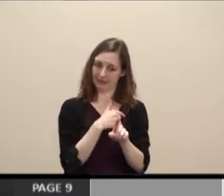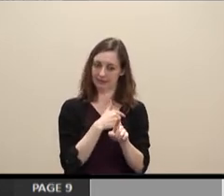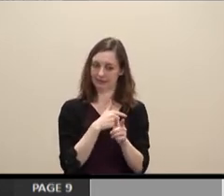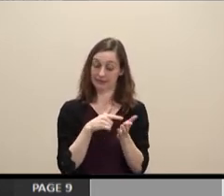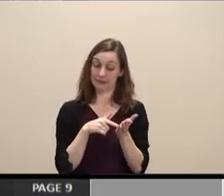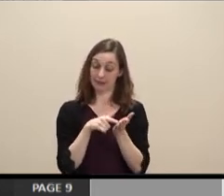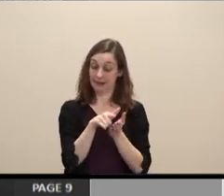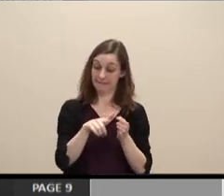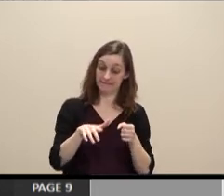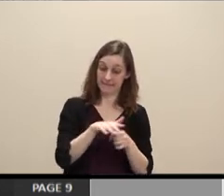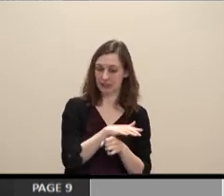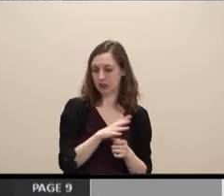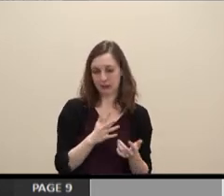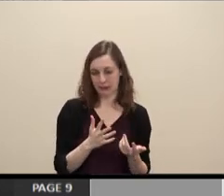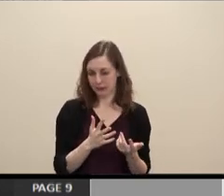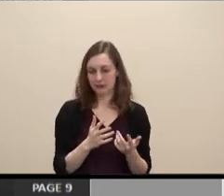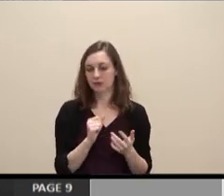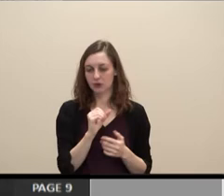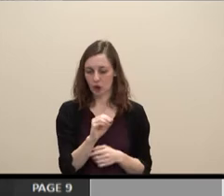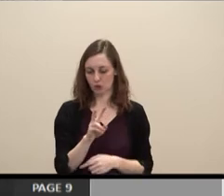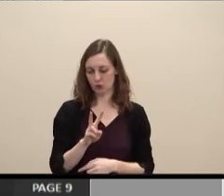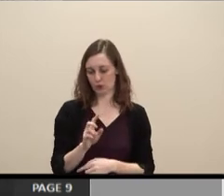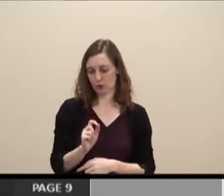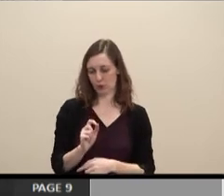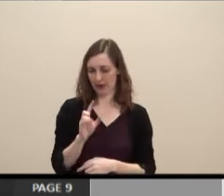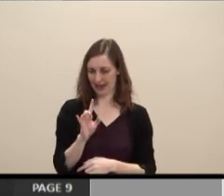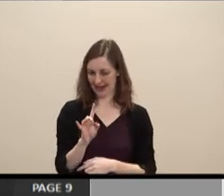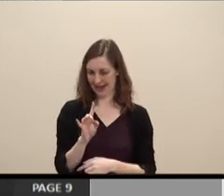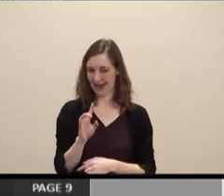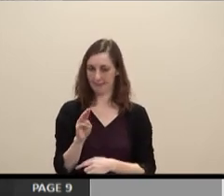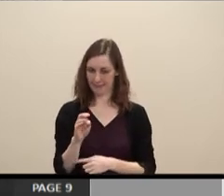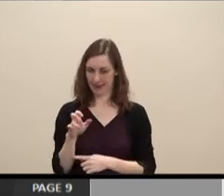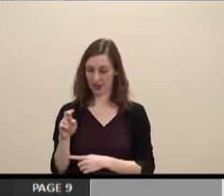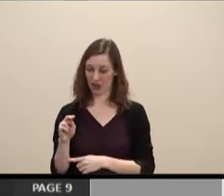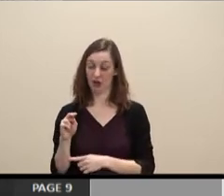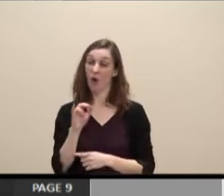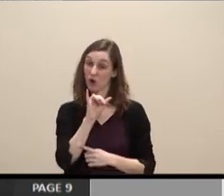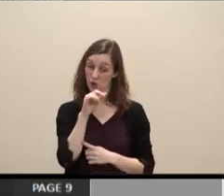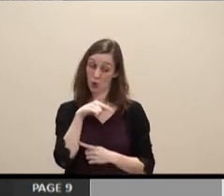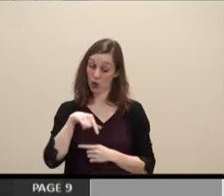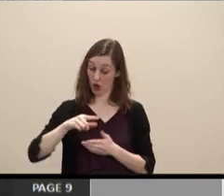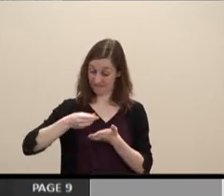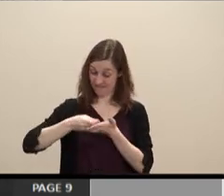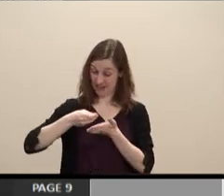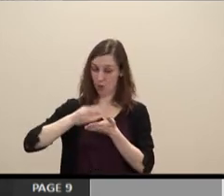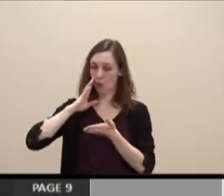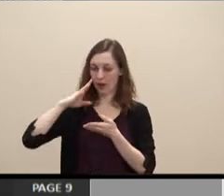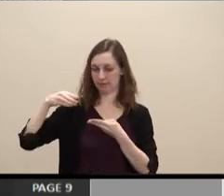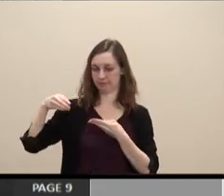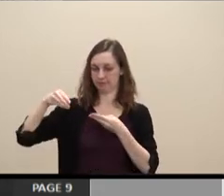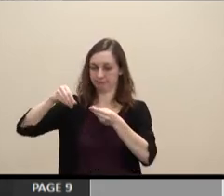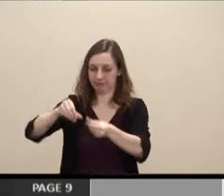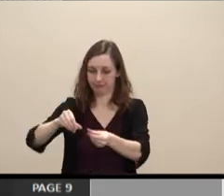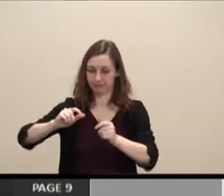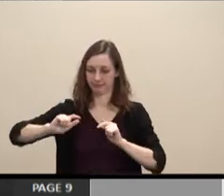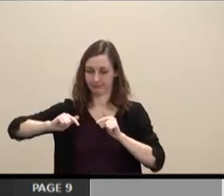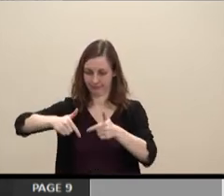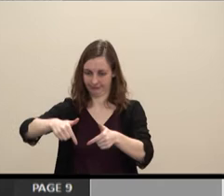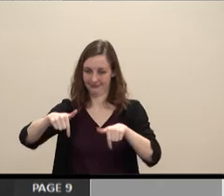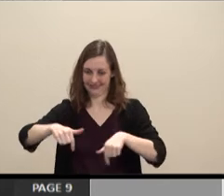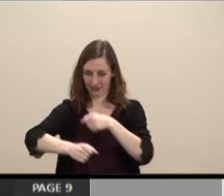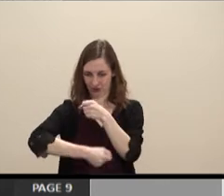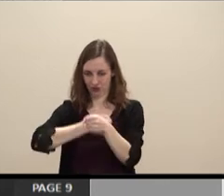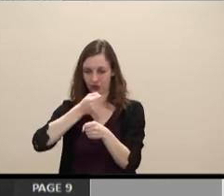by $2.8 million. Those funds have rolled forward into the current year to be spent in this year. We